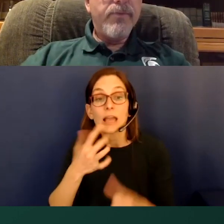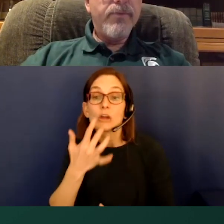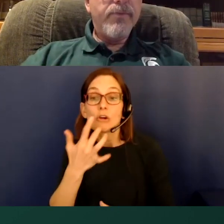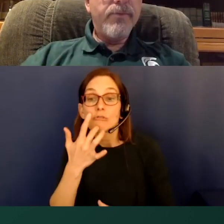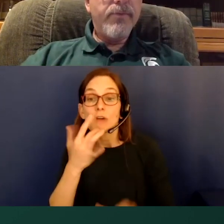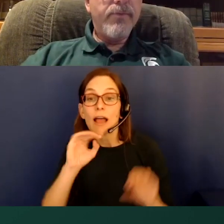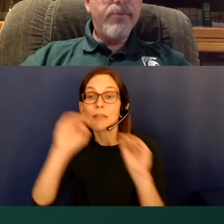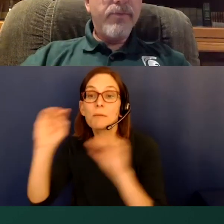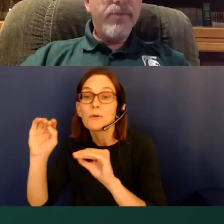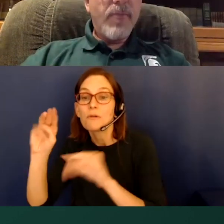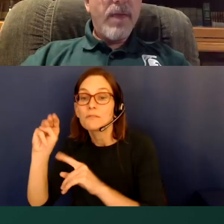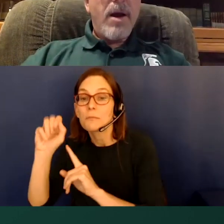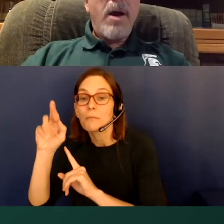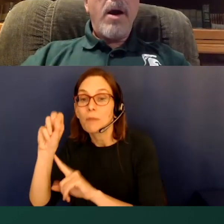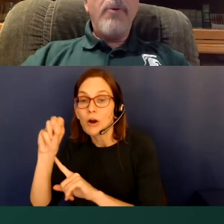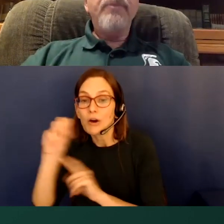Mars or Callisto?